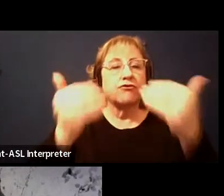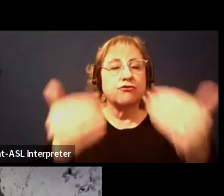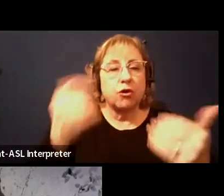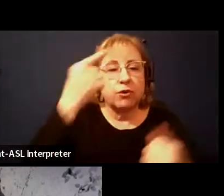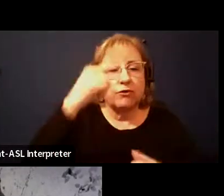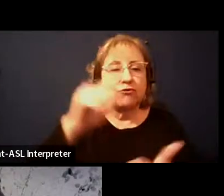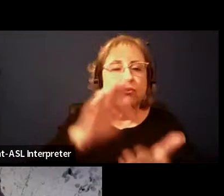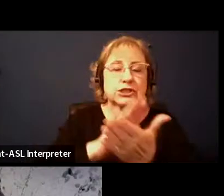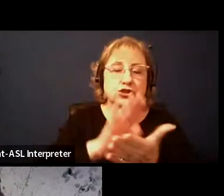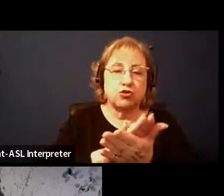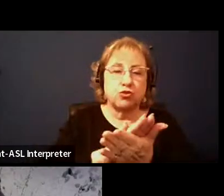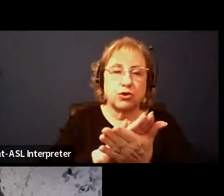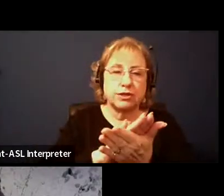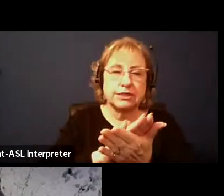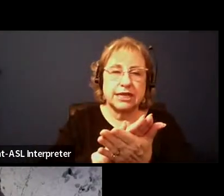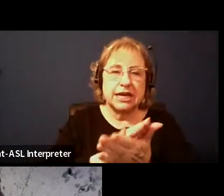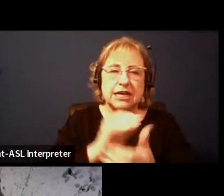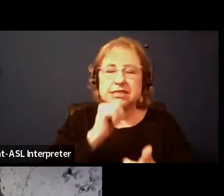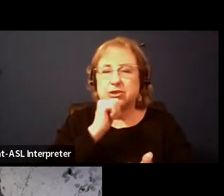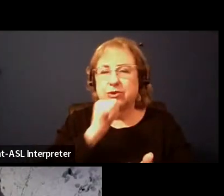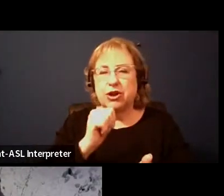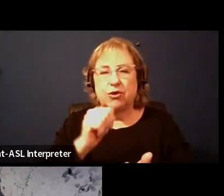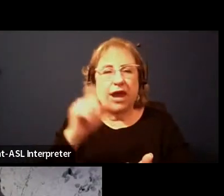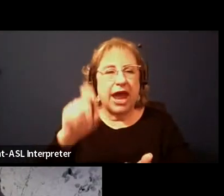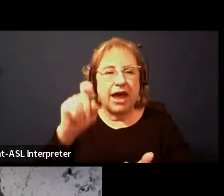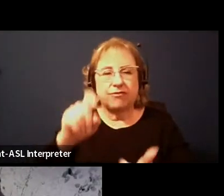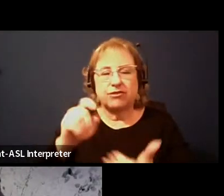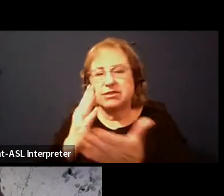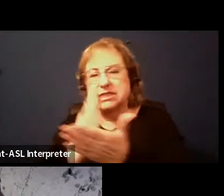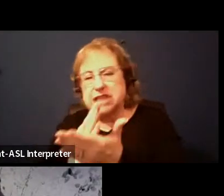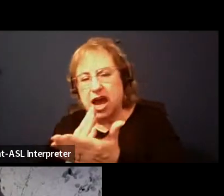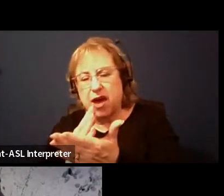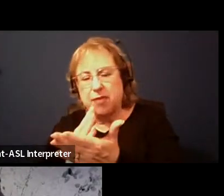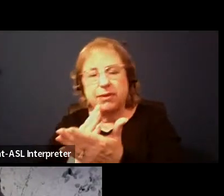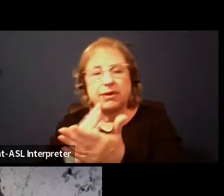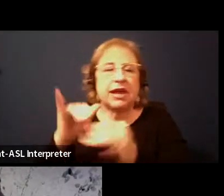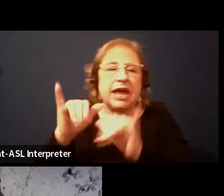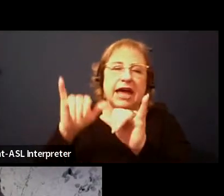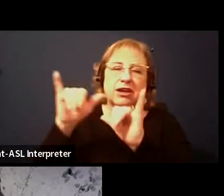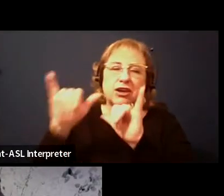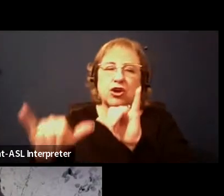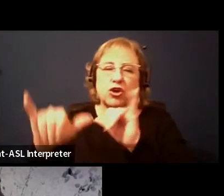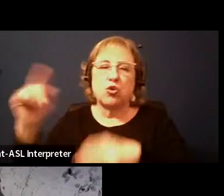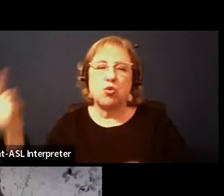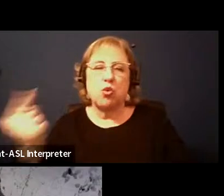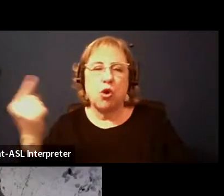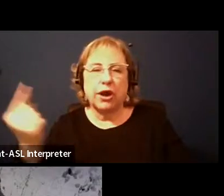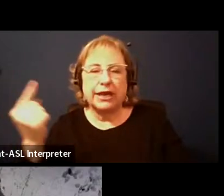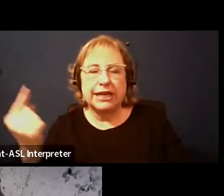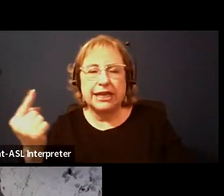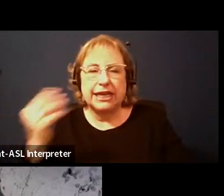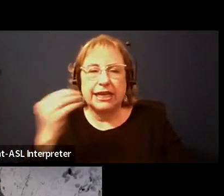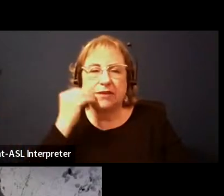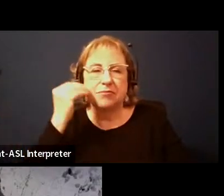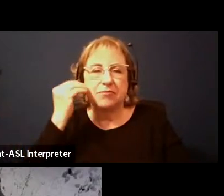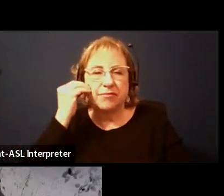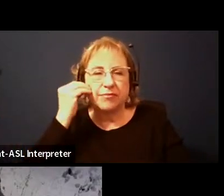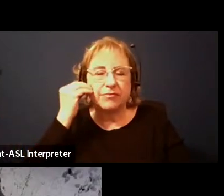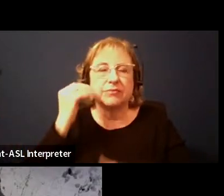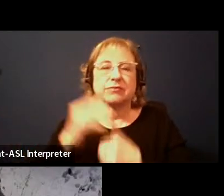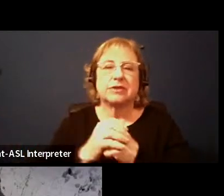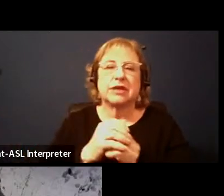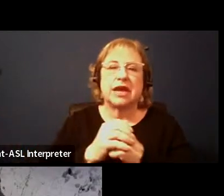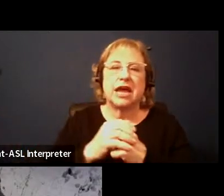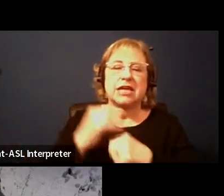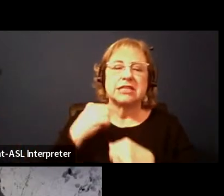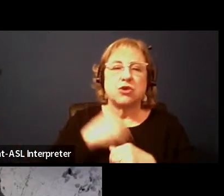place where there's not stops and where kids aren't having to be quarantined, and that we can get it back to where we